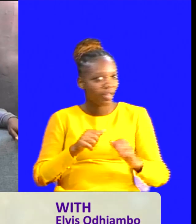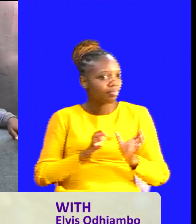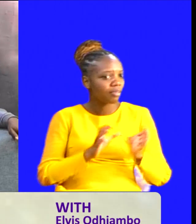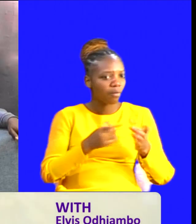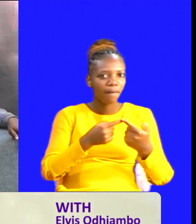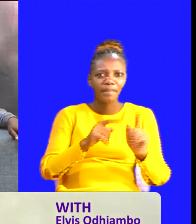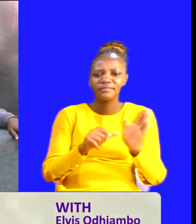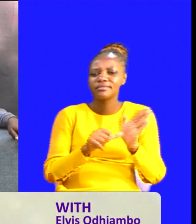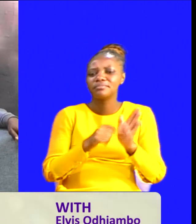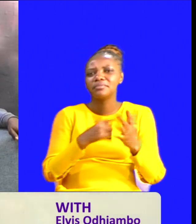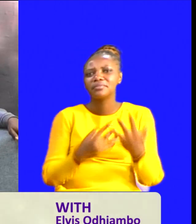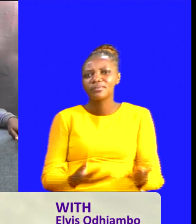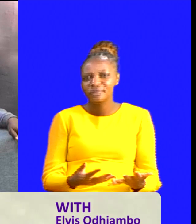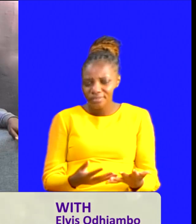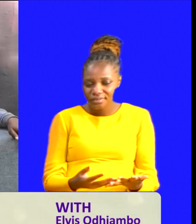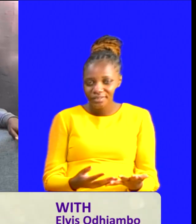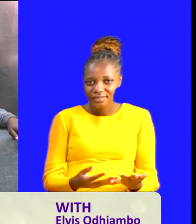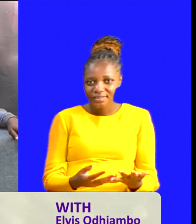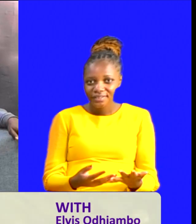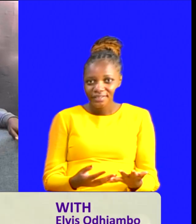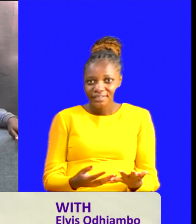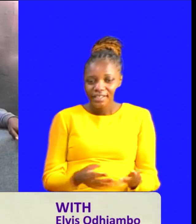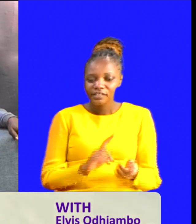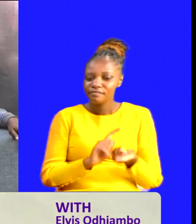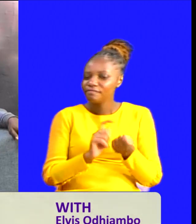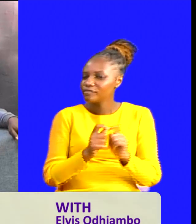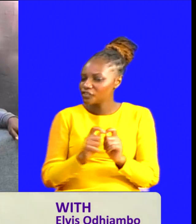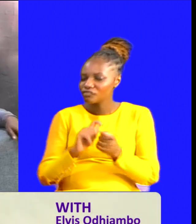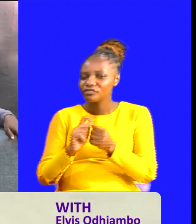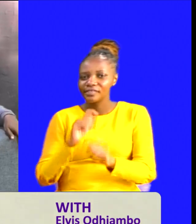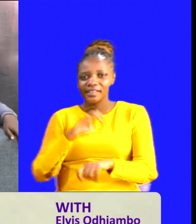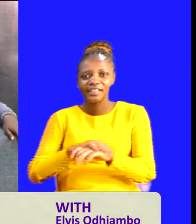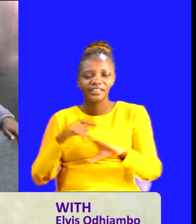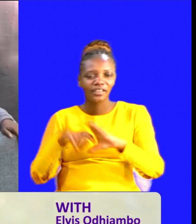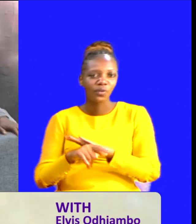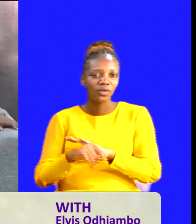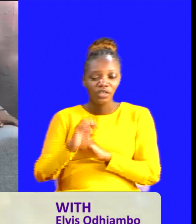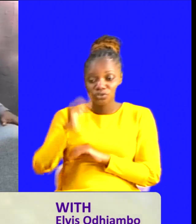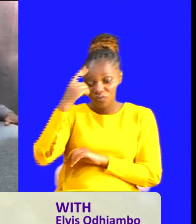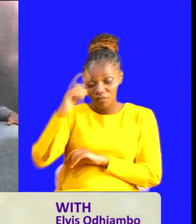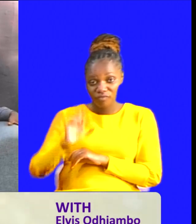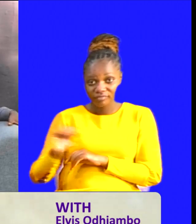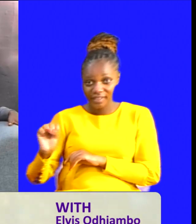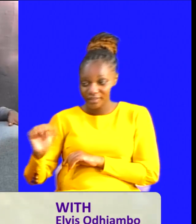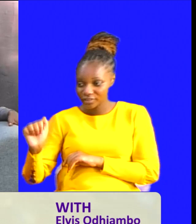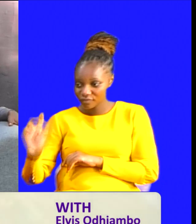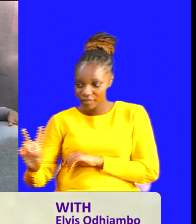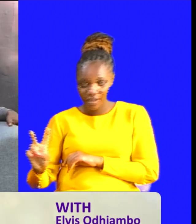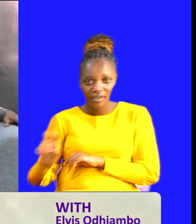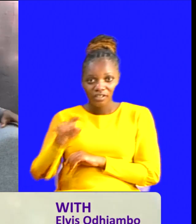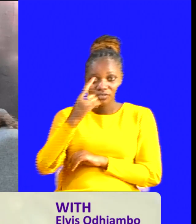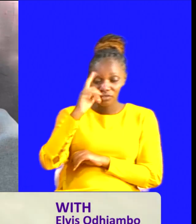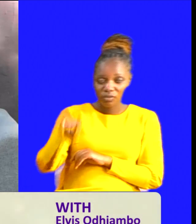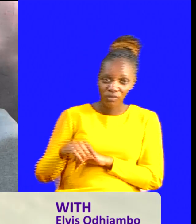that Chelsea has is converting the goals. So for Aston Villa's side, just like you said, Unai Emery